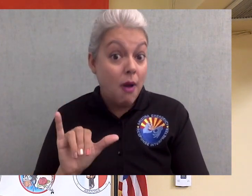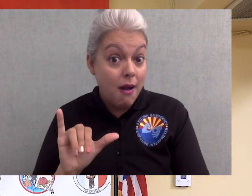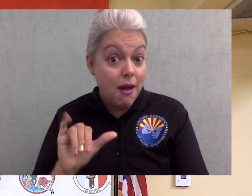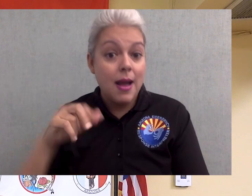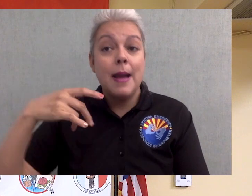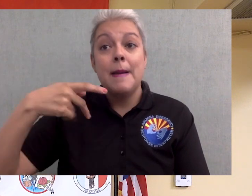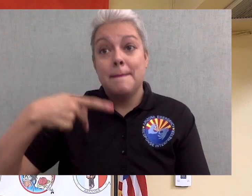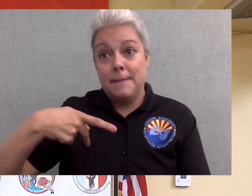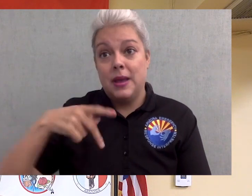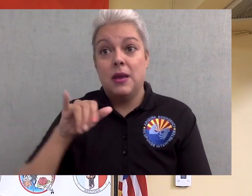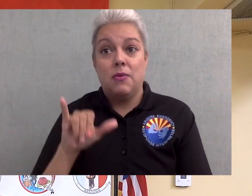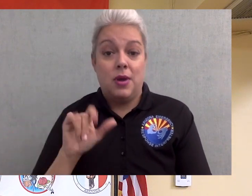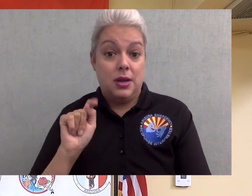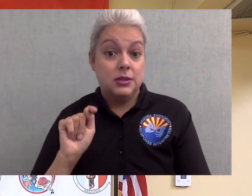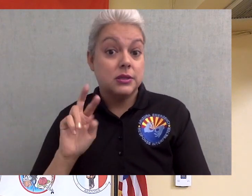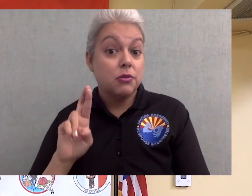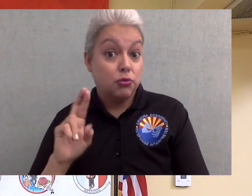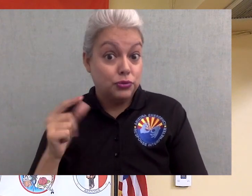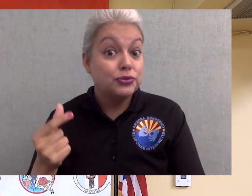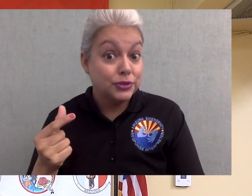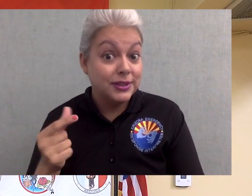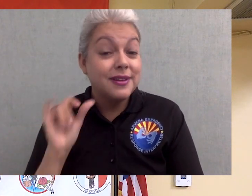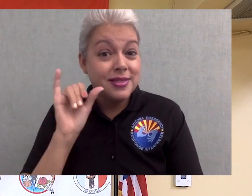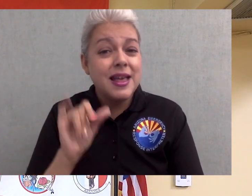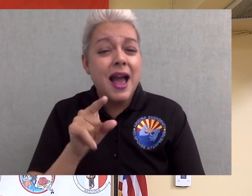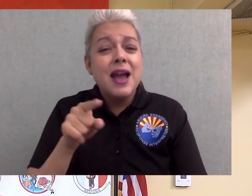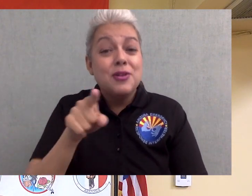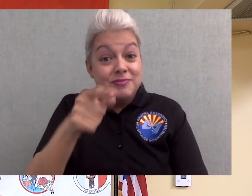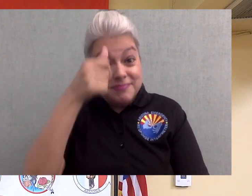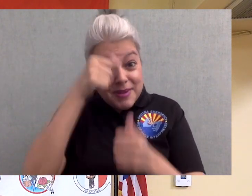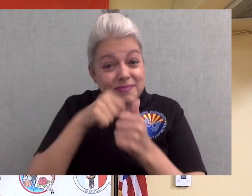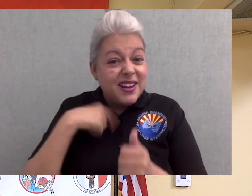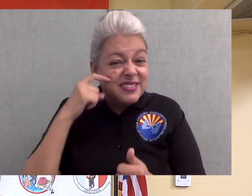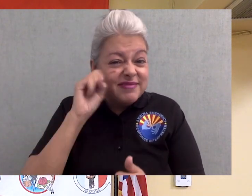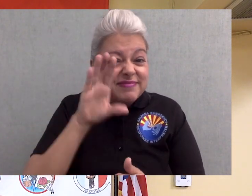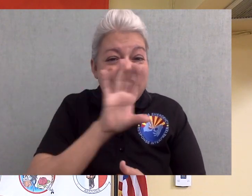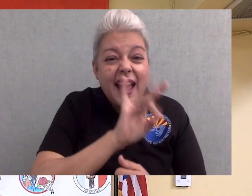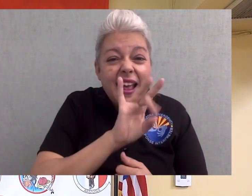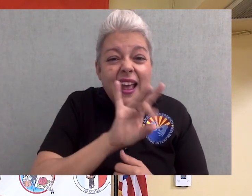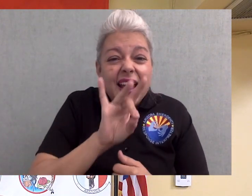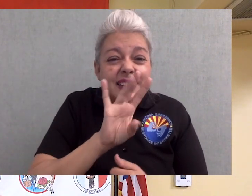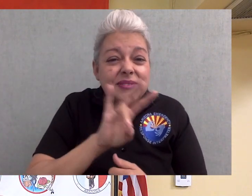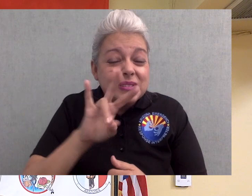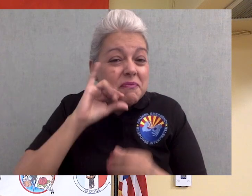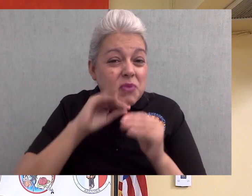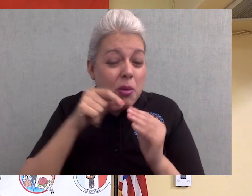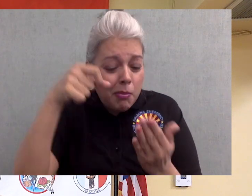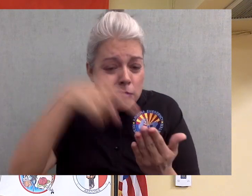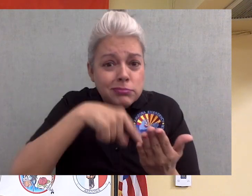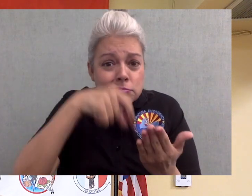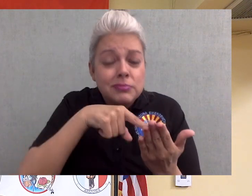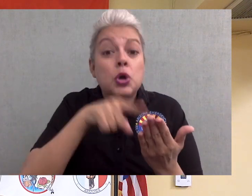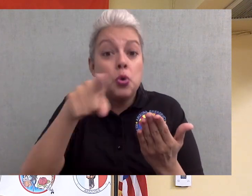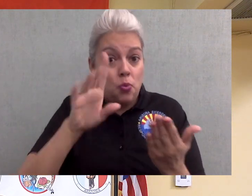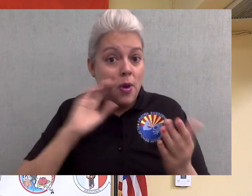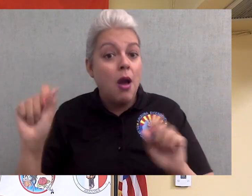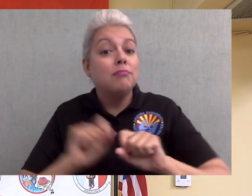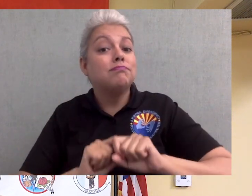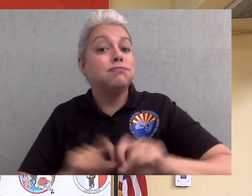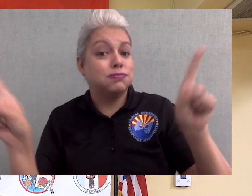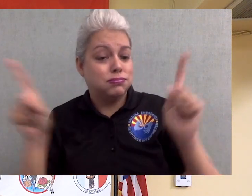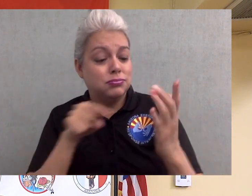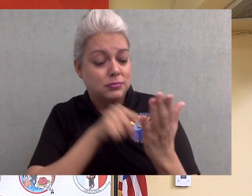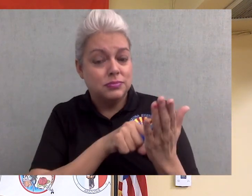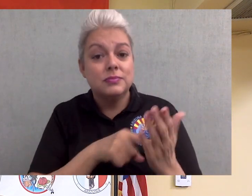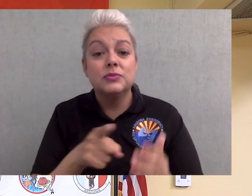https://bitlypytreg. So this is also going to be posted on that mass messaging system, and so please opt in.